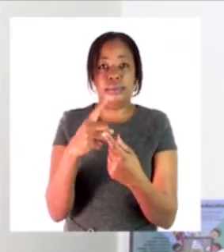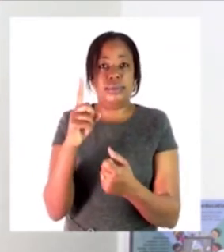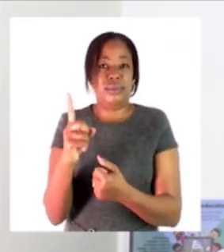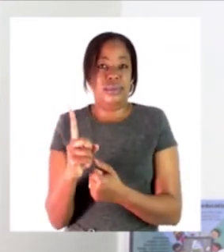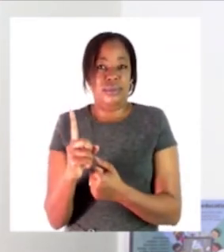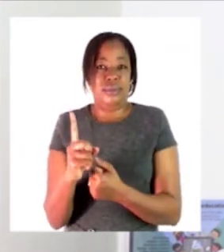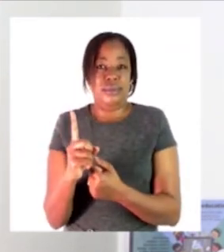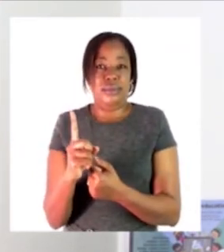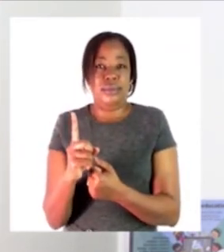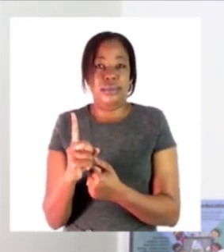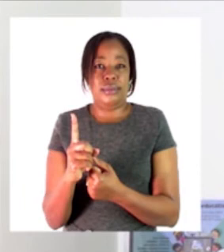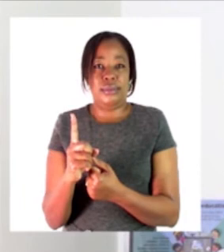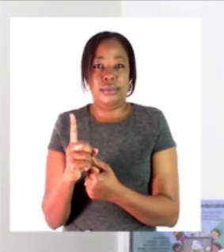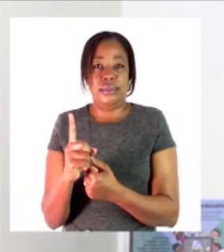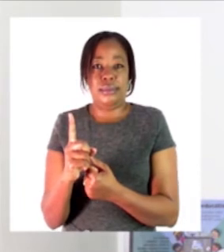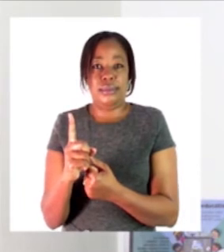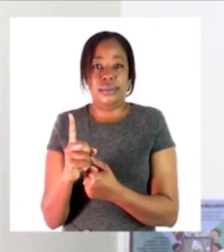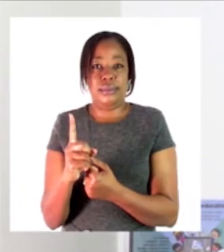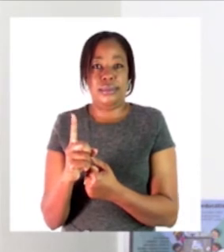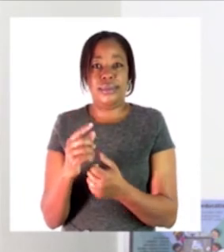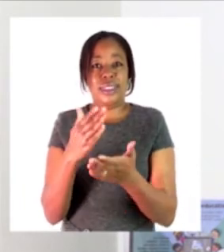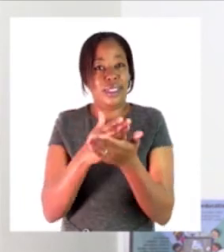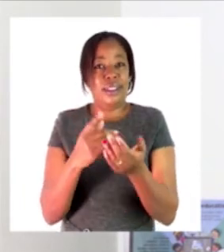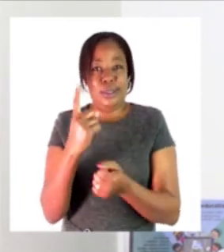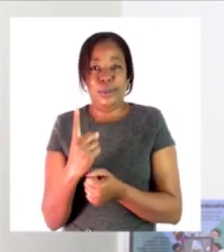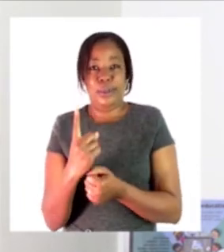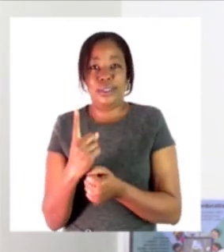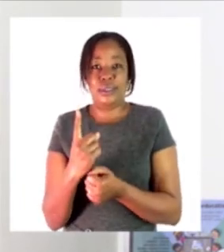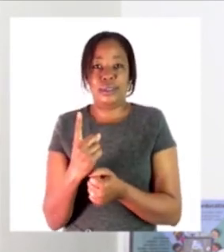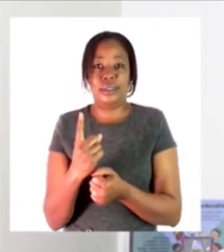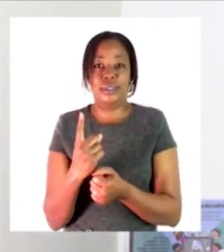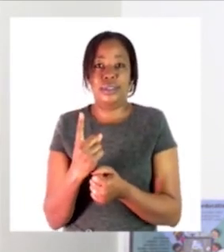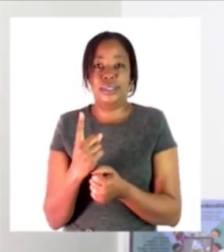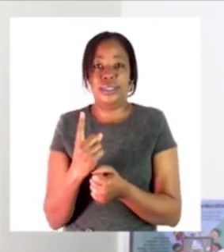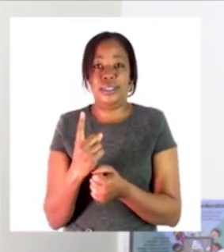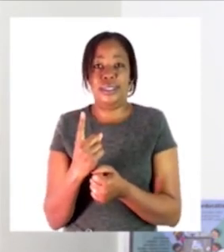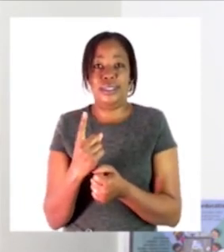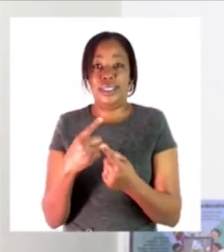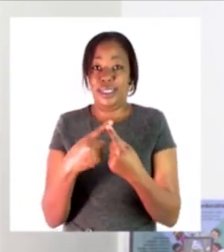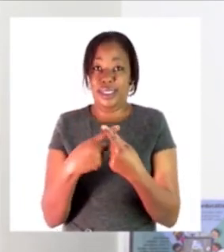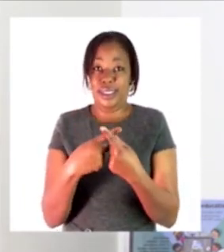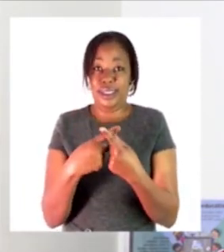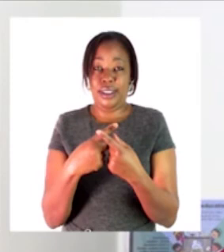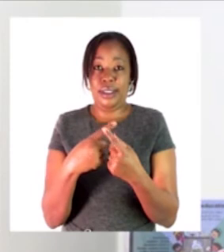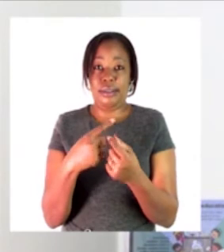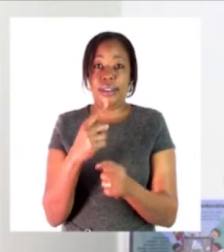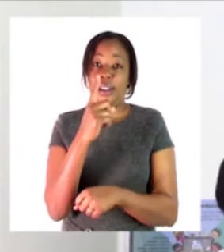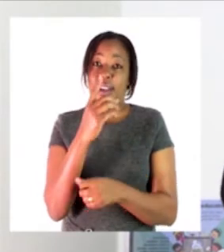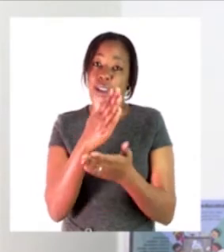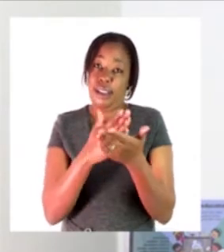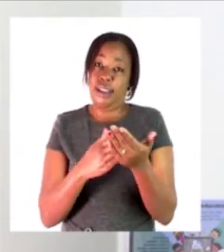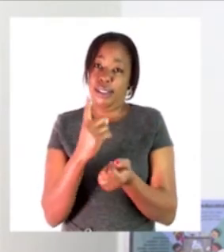1 is, half of a 1 is half. Okay, so now if we want to find out